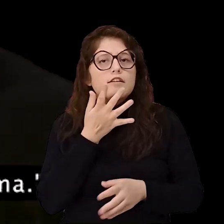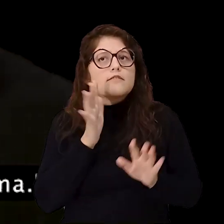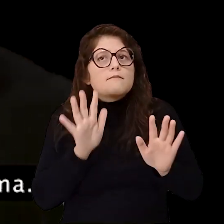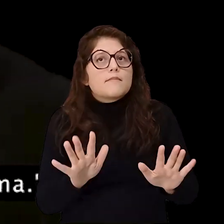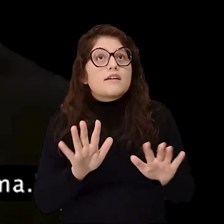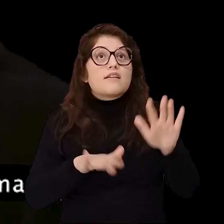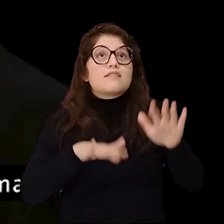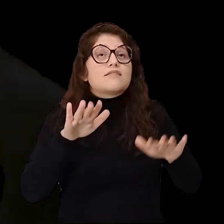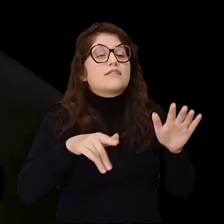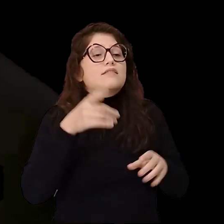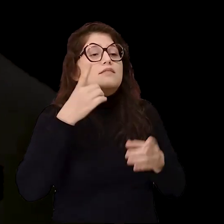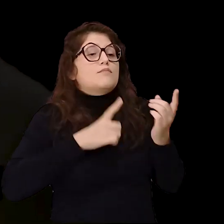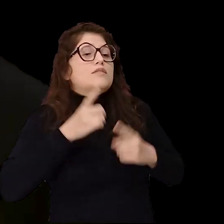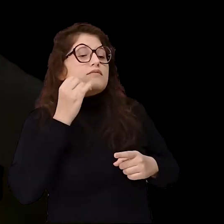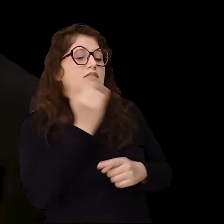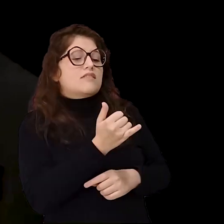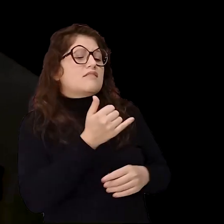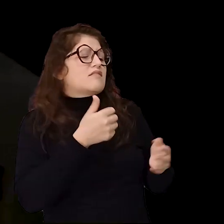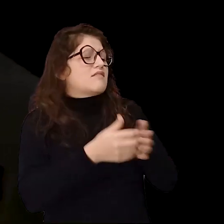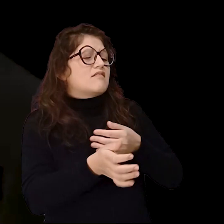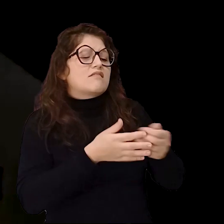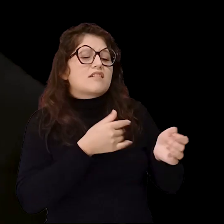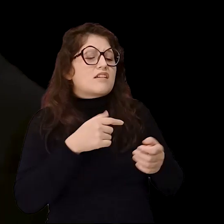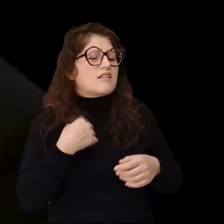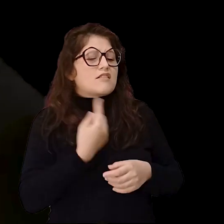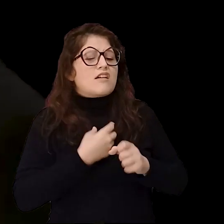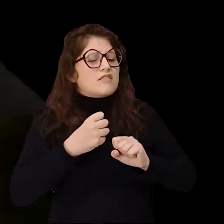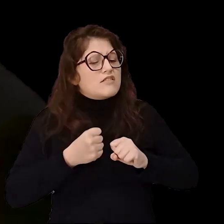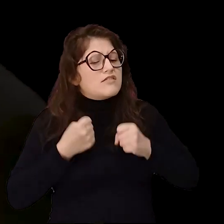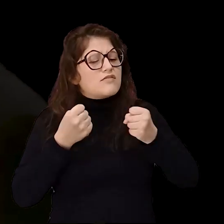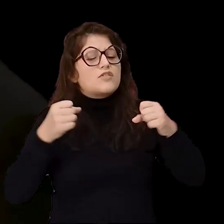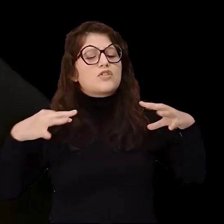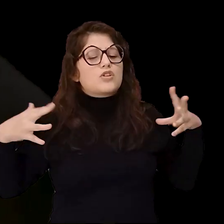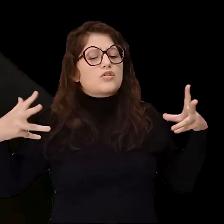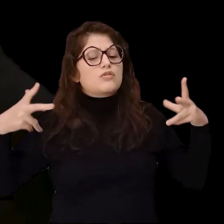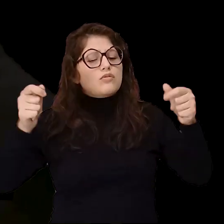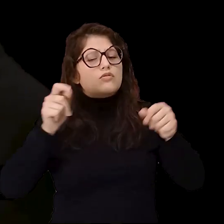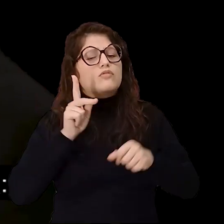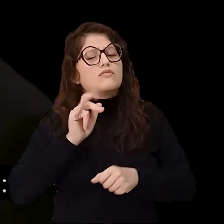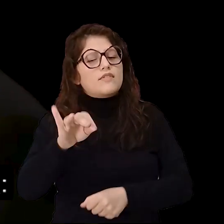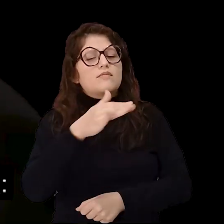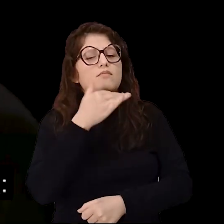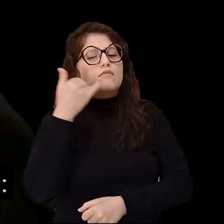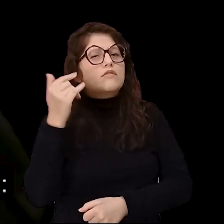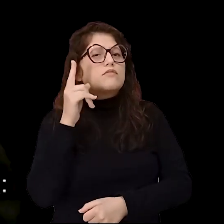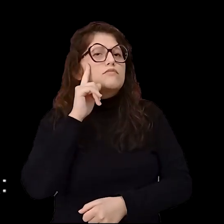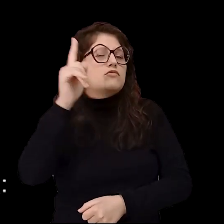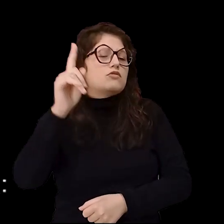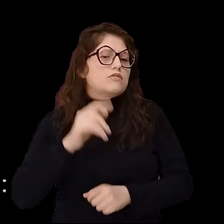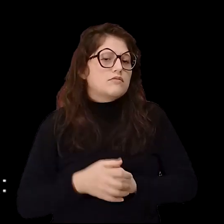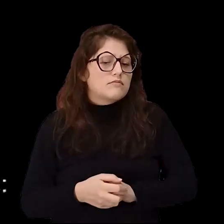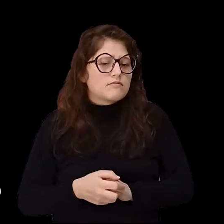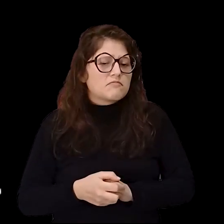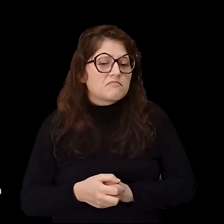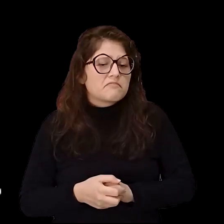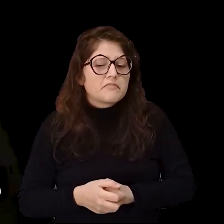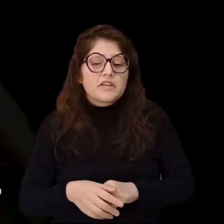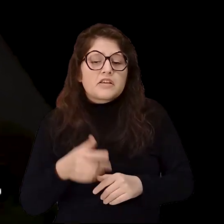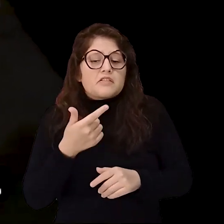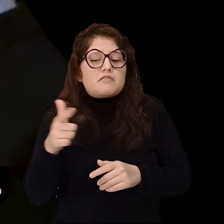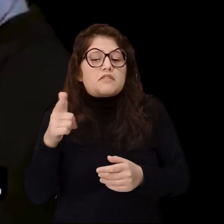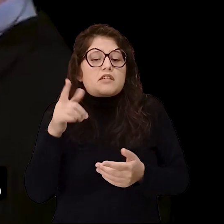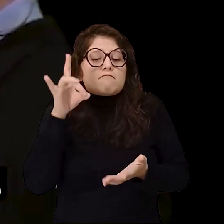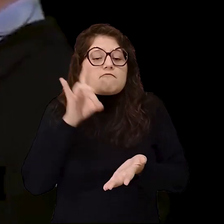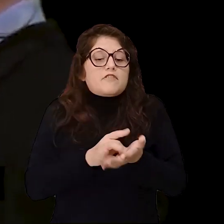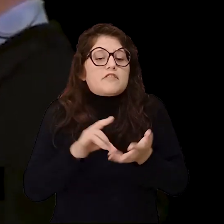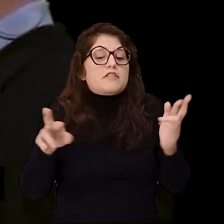Your mother loves you. You can answer that one pretty readily, at least for most people. But people who are depressed will also say, no matter what